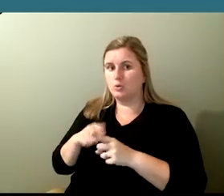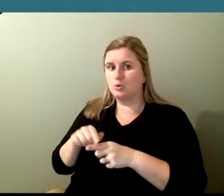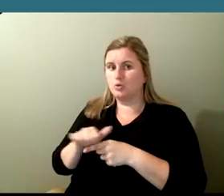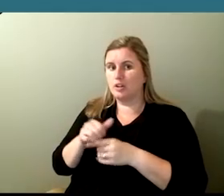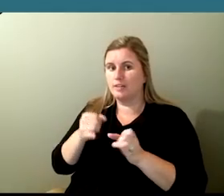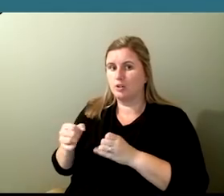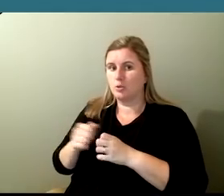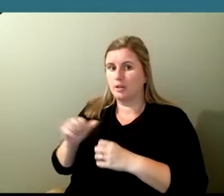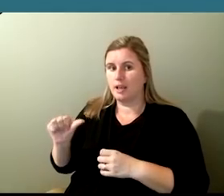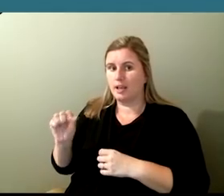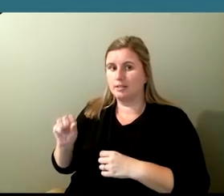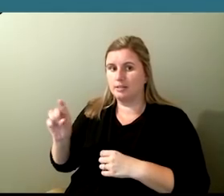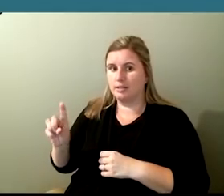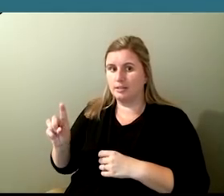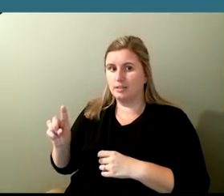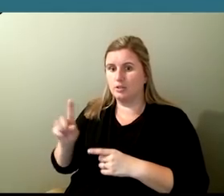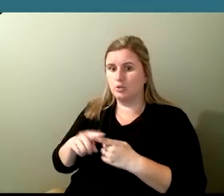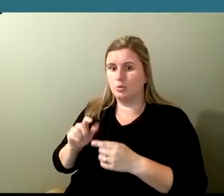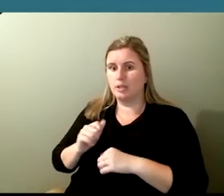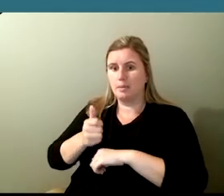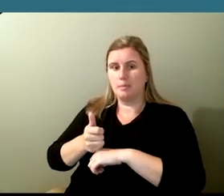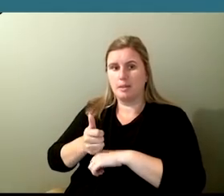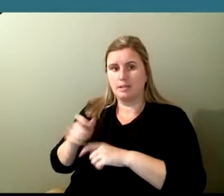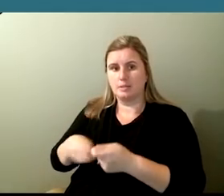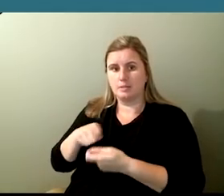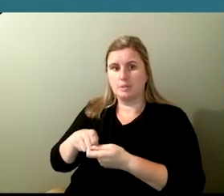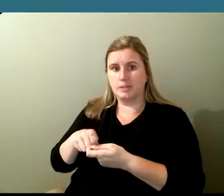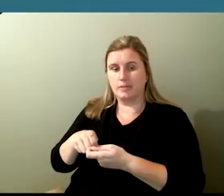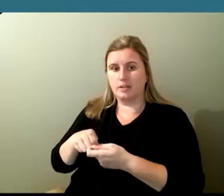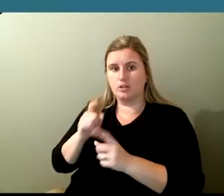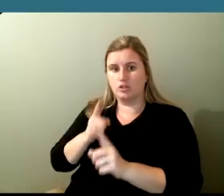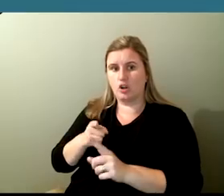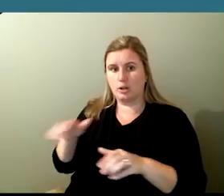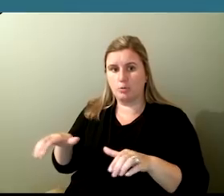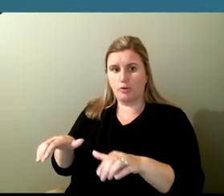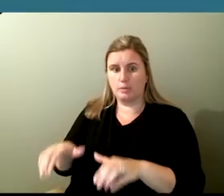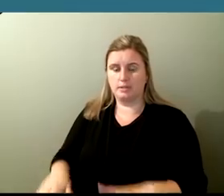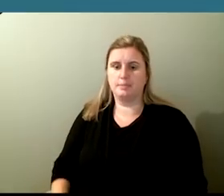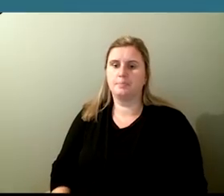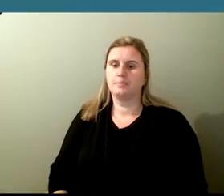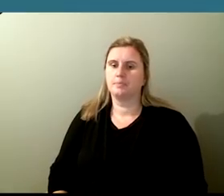with ASD to implement specific target performances.